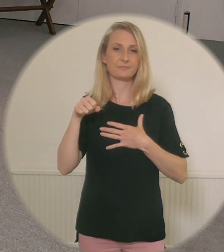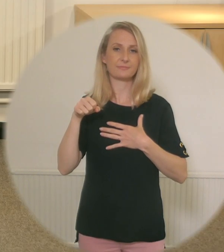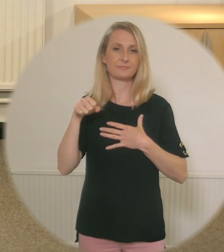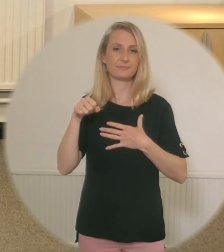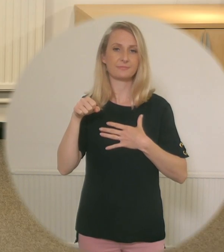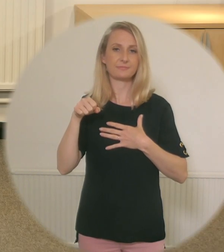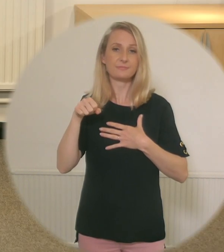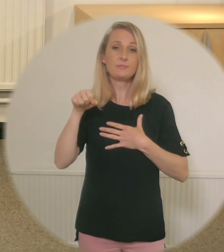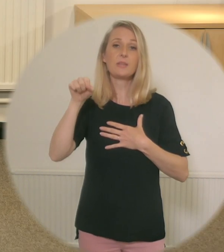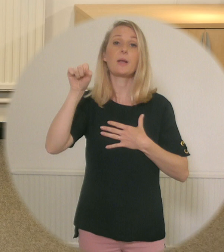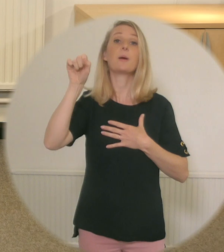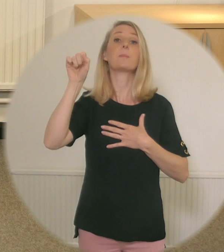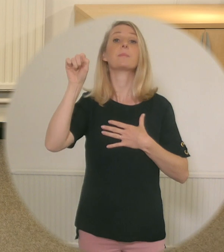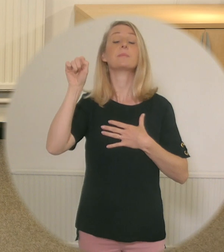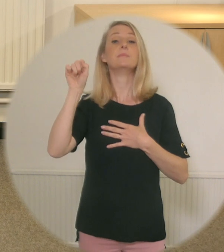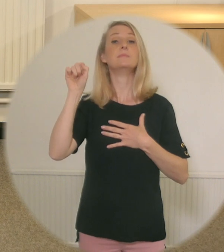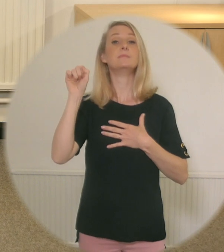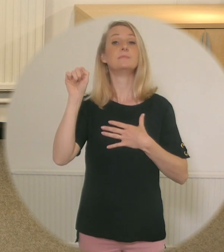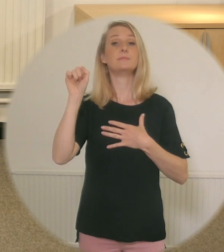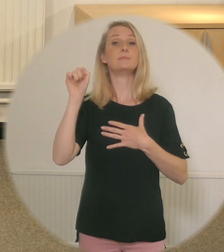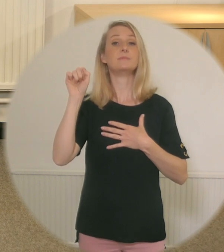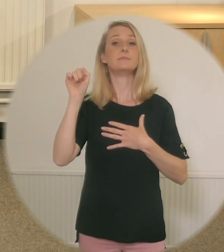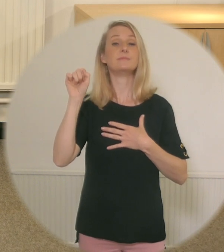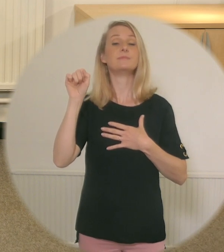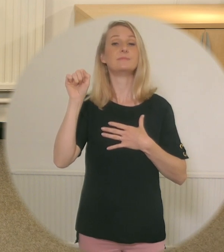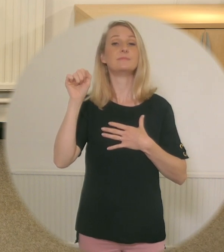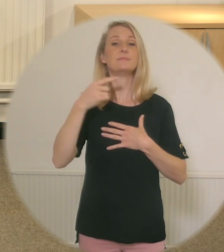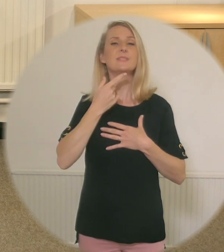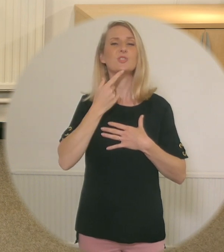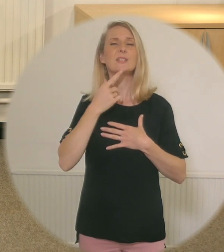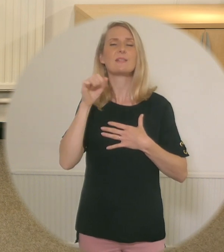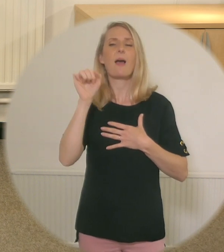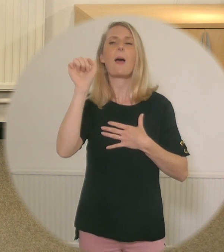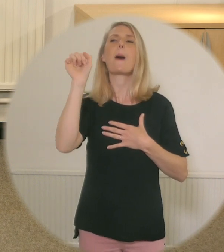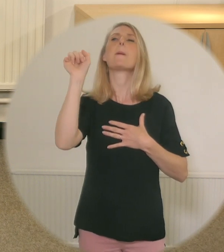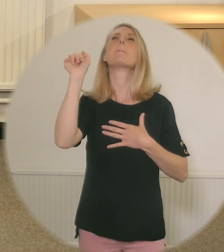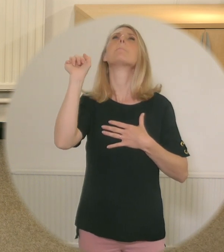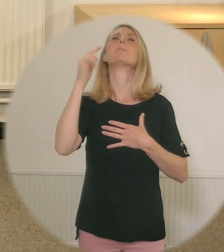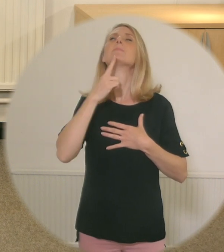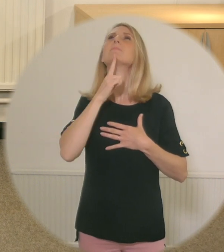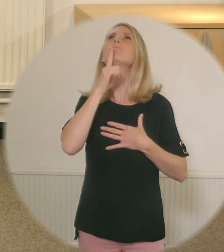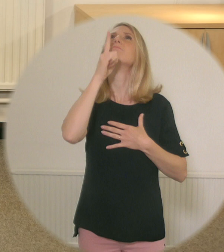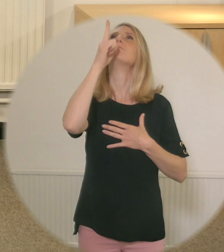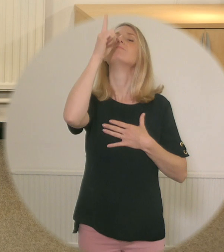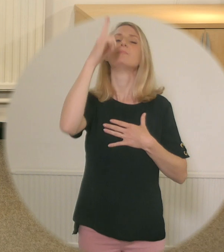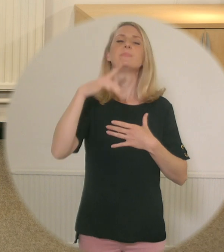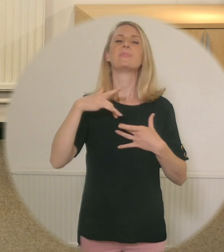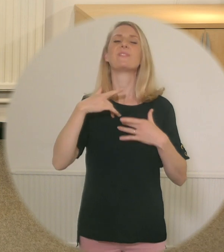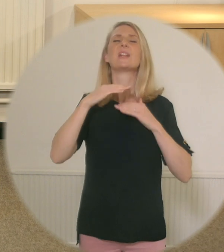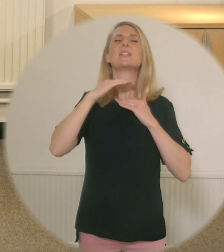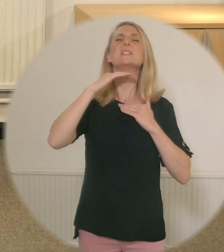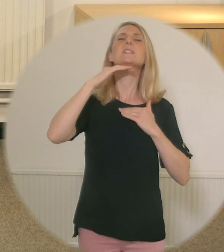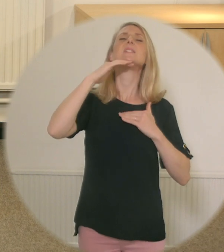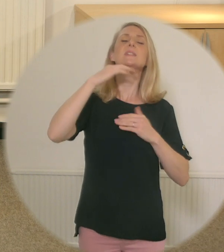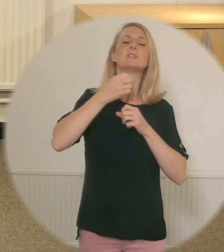And then lift the head up to center. We're going to lift the chin up towards the ceiling, creating space and